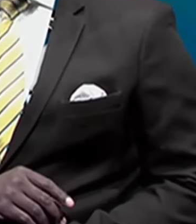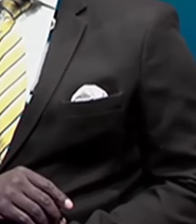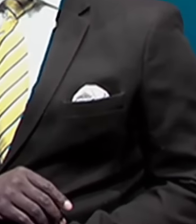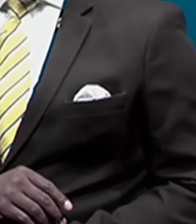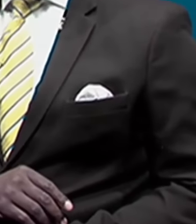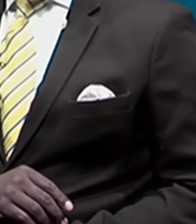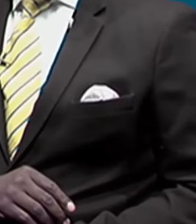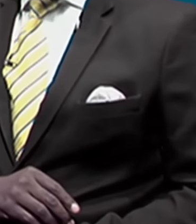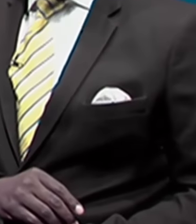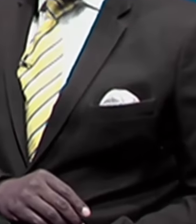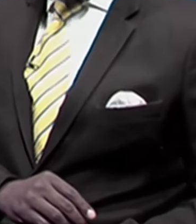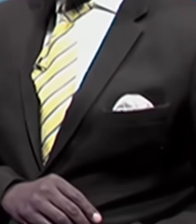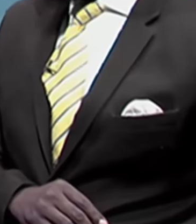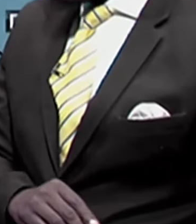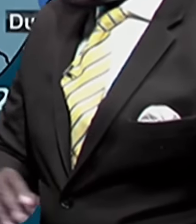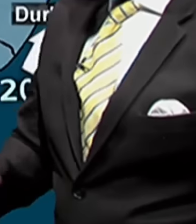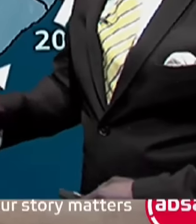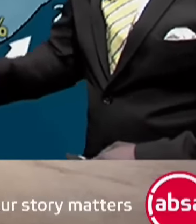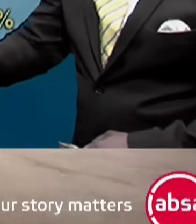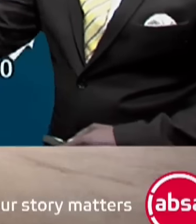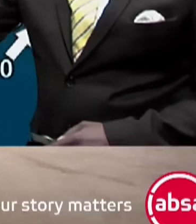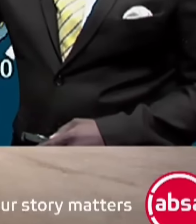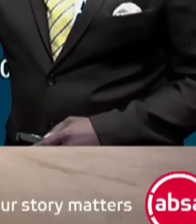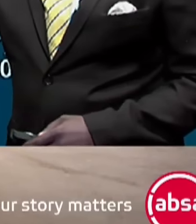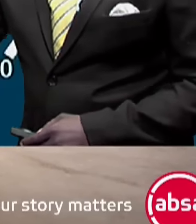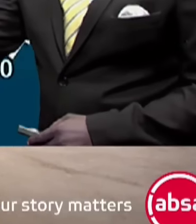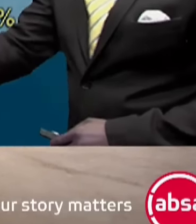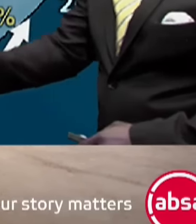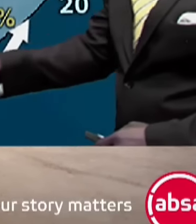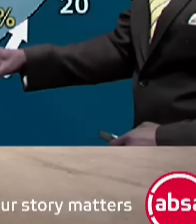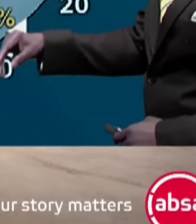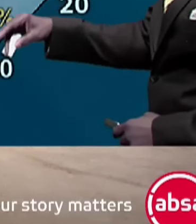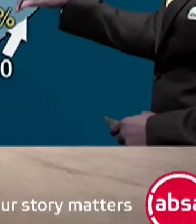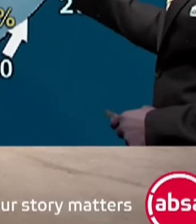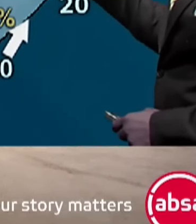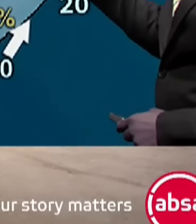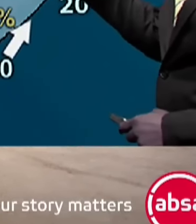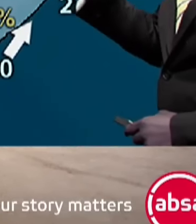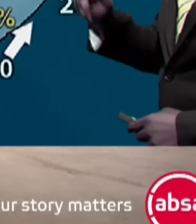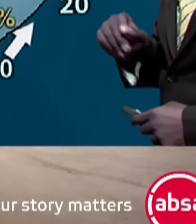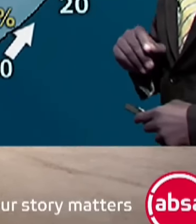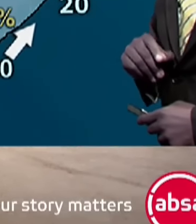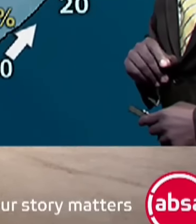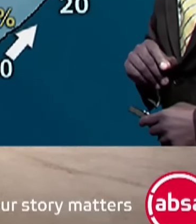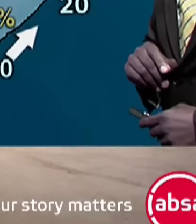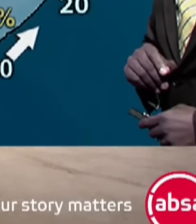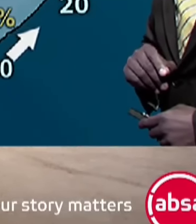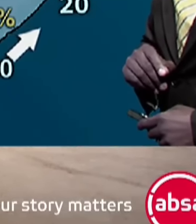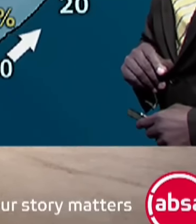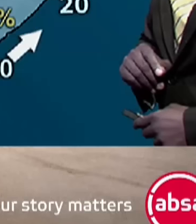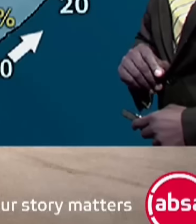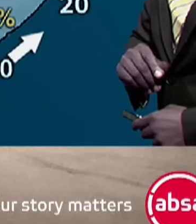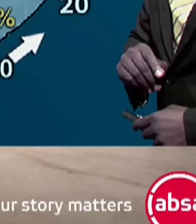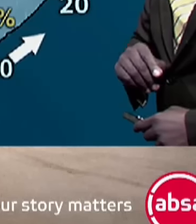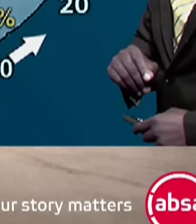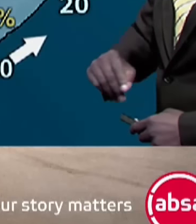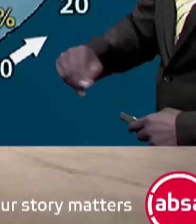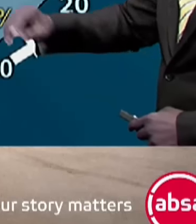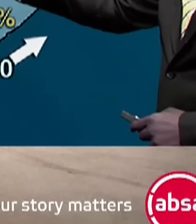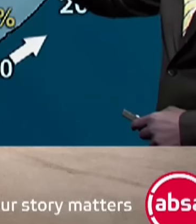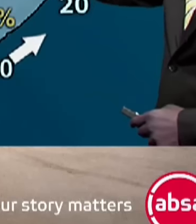tla hle o fuke fela mo esa eng kae ha shipelo na ka bopirima no jalo ka ka pabu shebela o tla fitla hona ka thekong e tla fela pula tse bobe